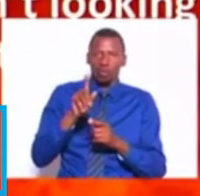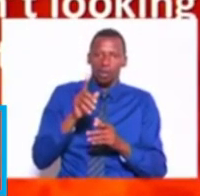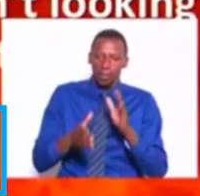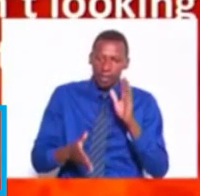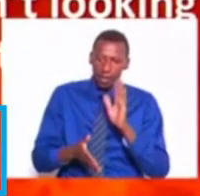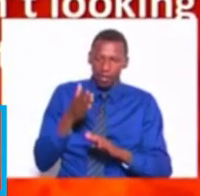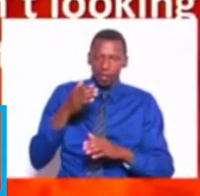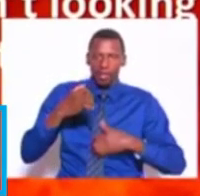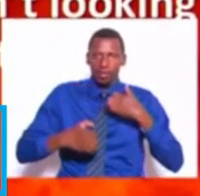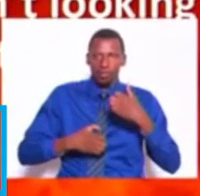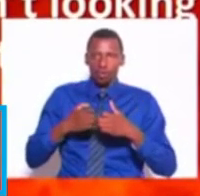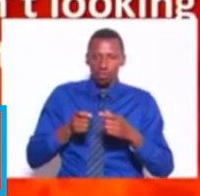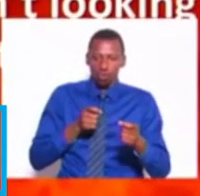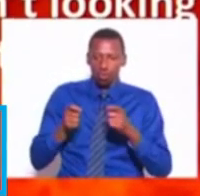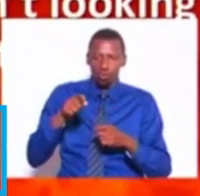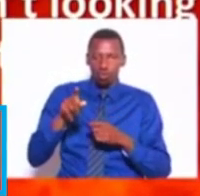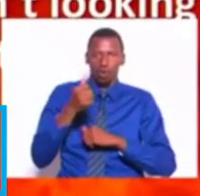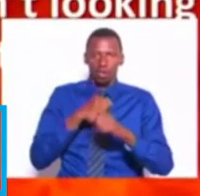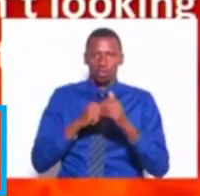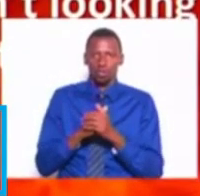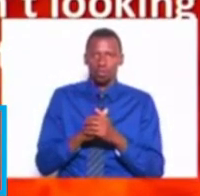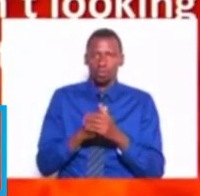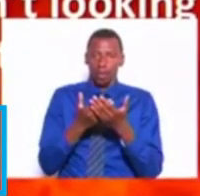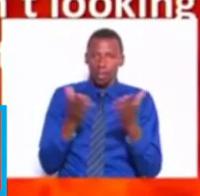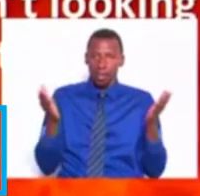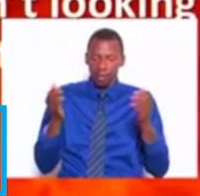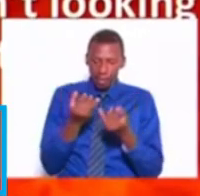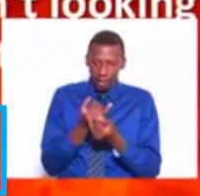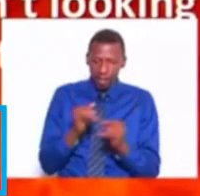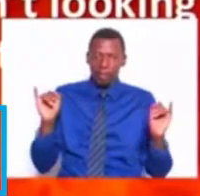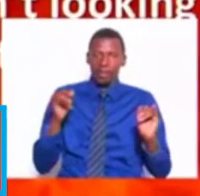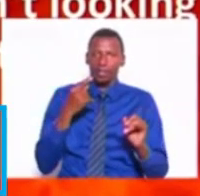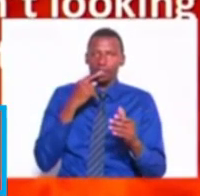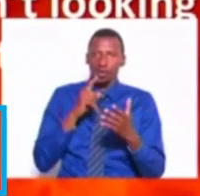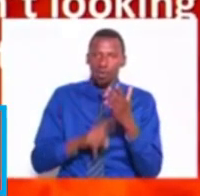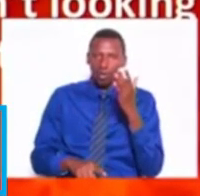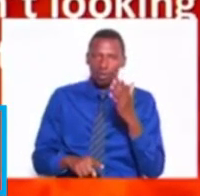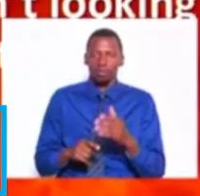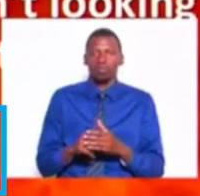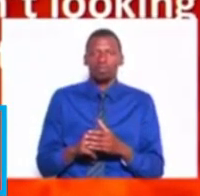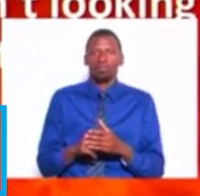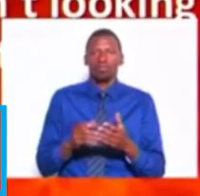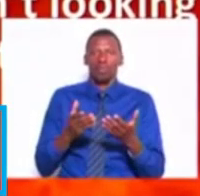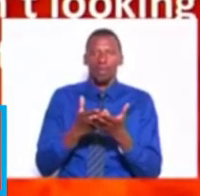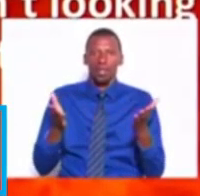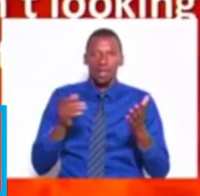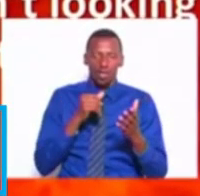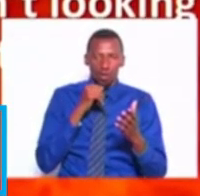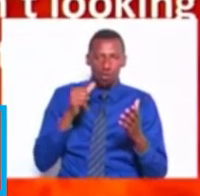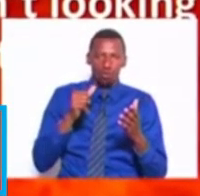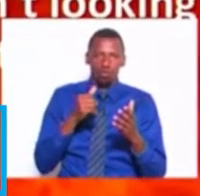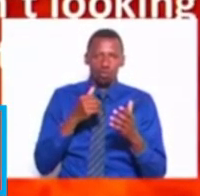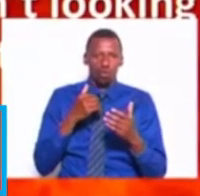rule their actions. They're independent and self-assured, which means they are not looking to you to fix